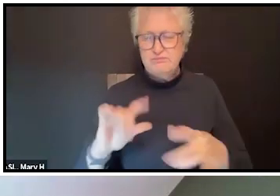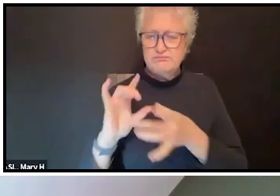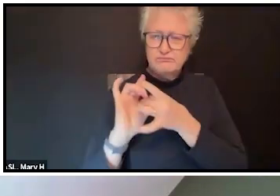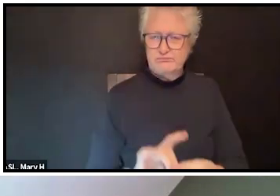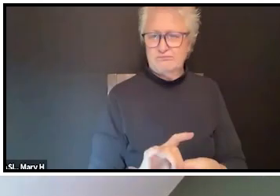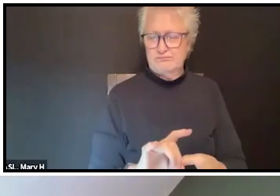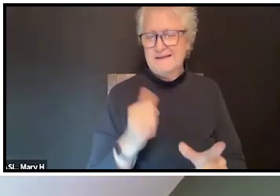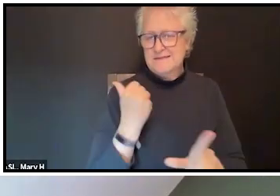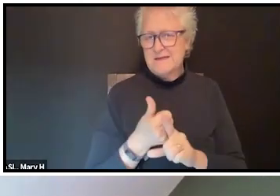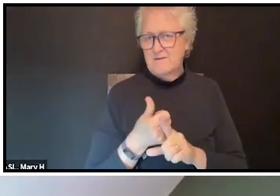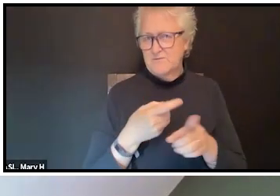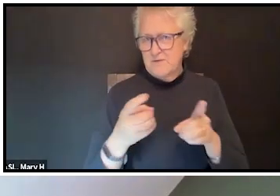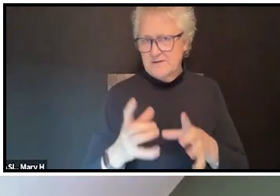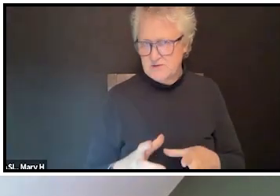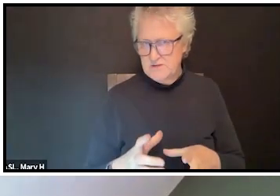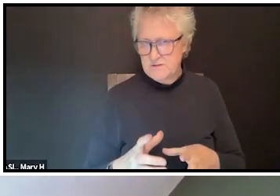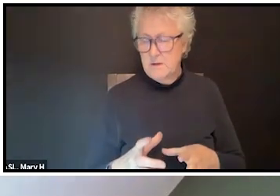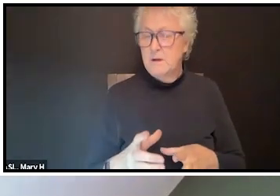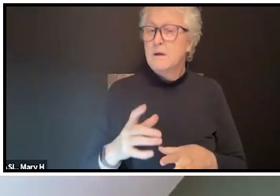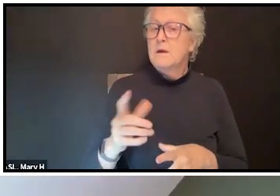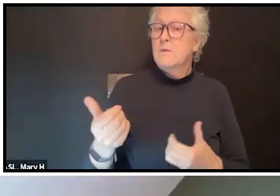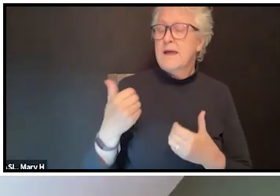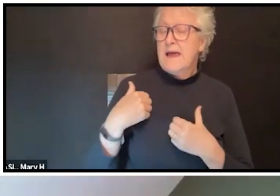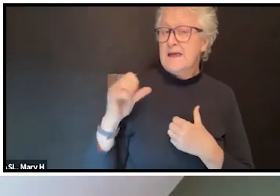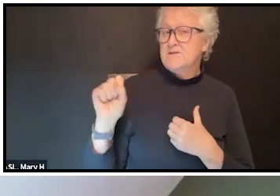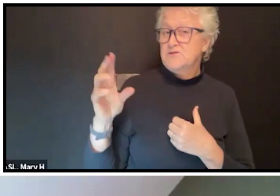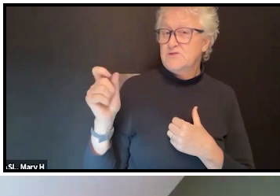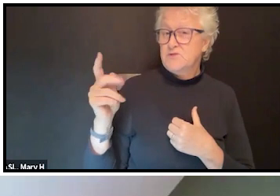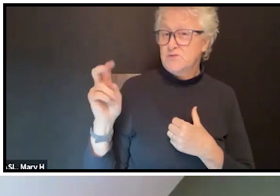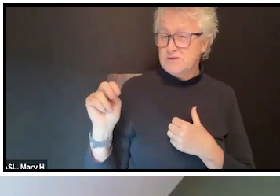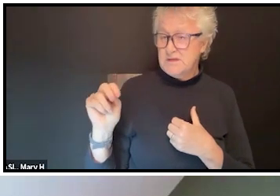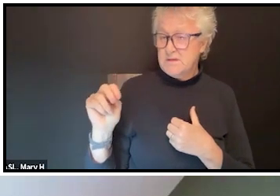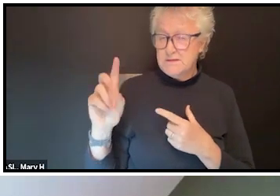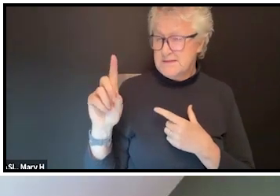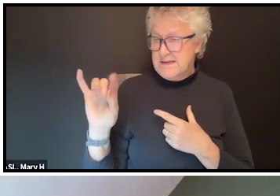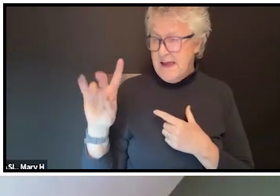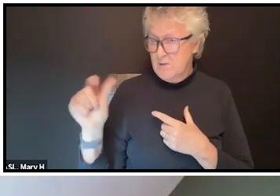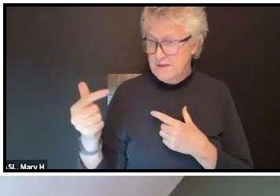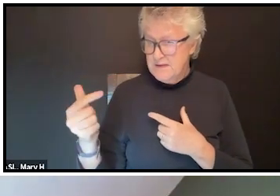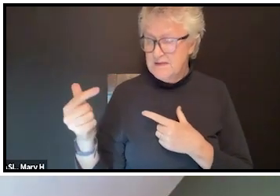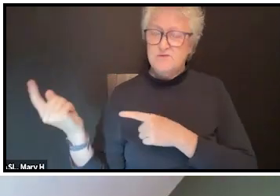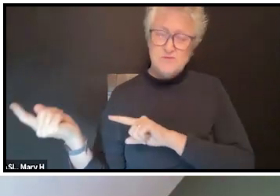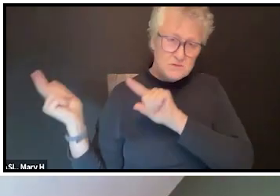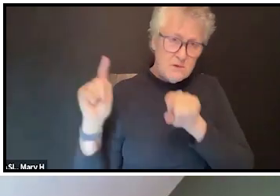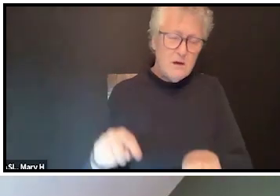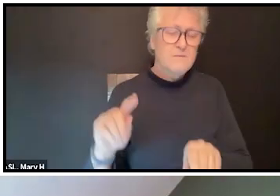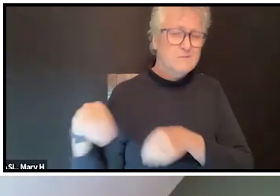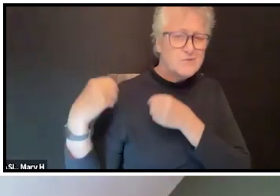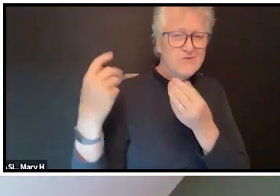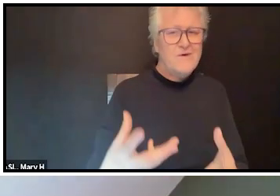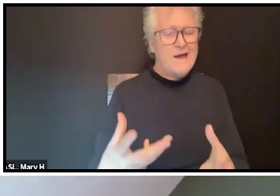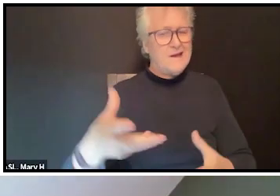Susan Donovan, who's the Senior Program Director at Ripen, here to share an update on the exciting work that they've been doing in